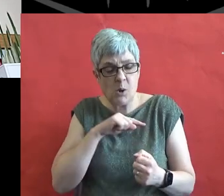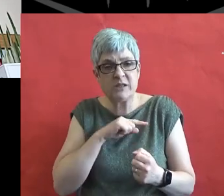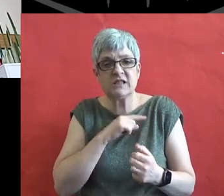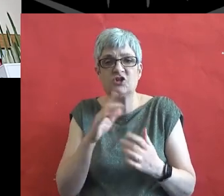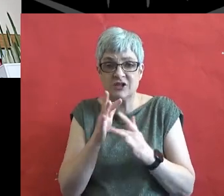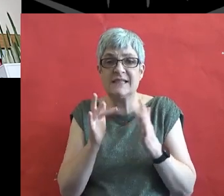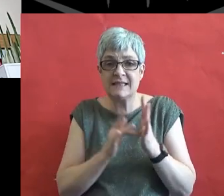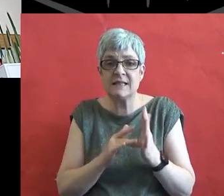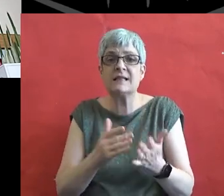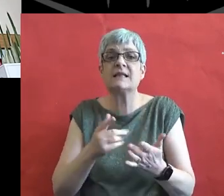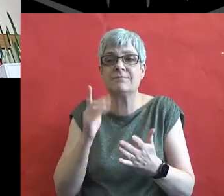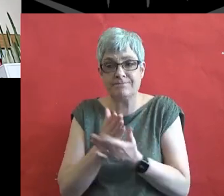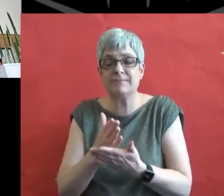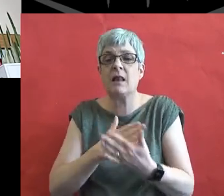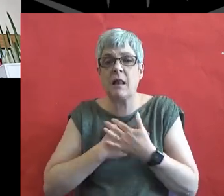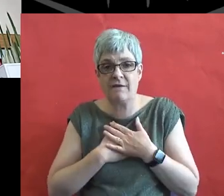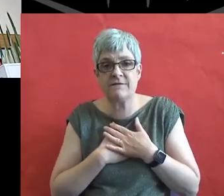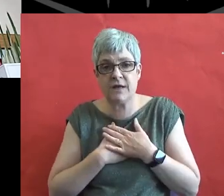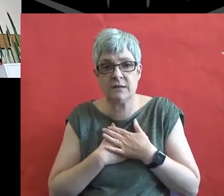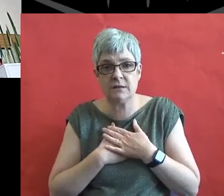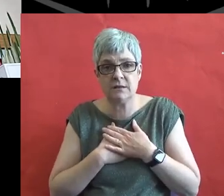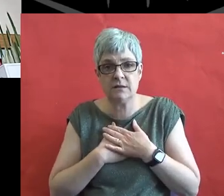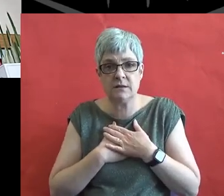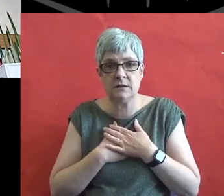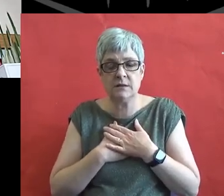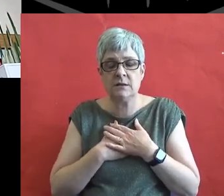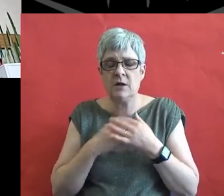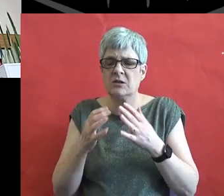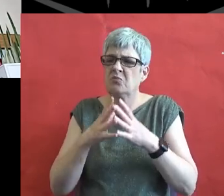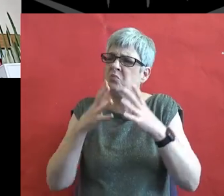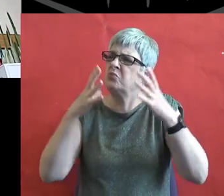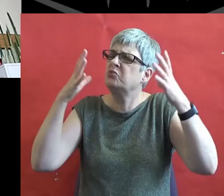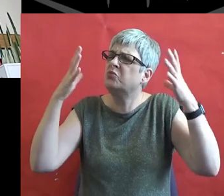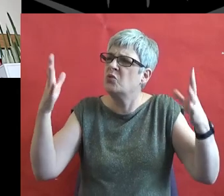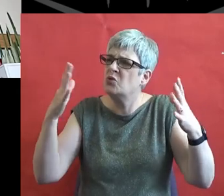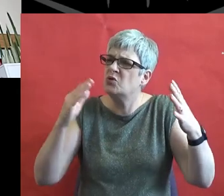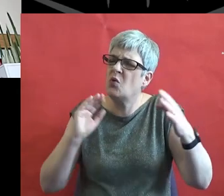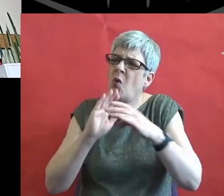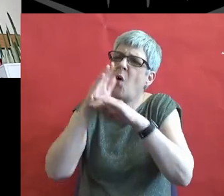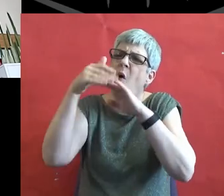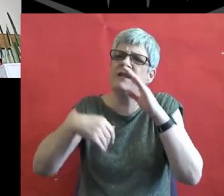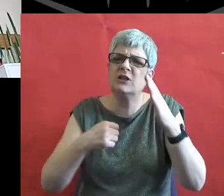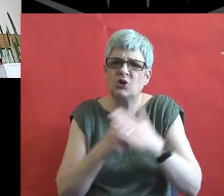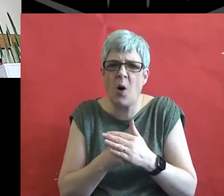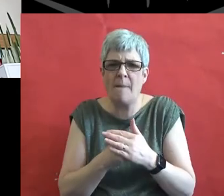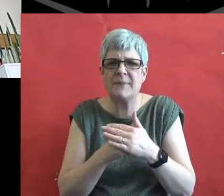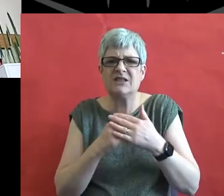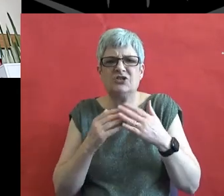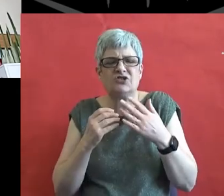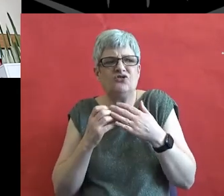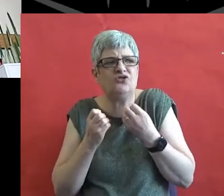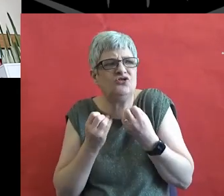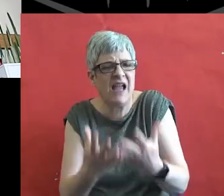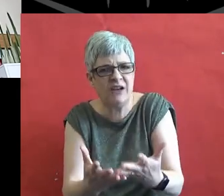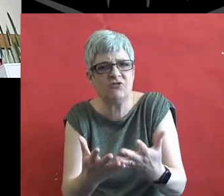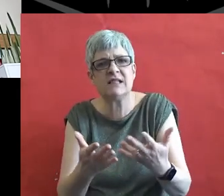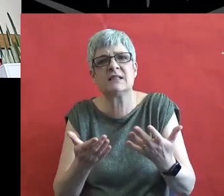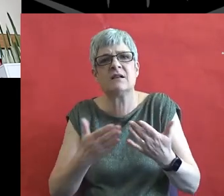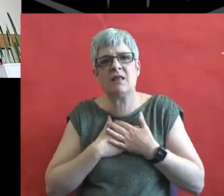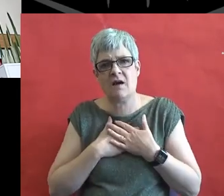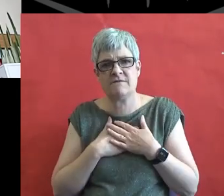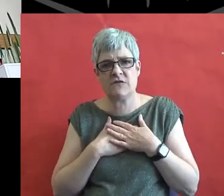Jesus is love. Here is huge, over the top, generous love.